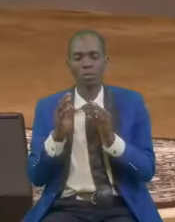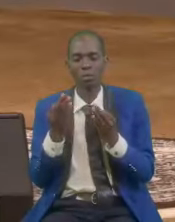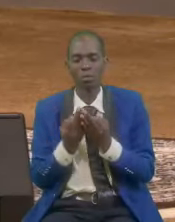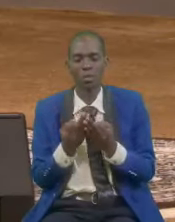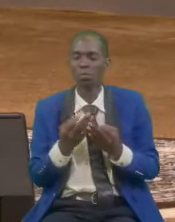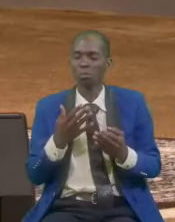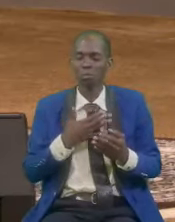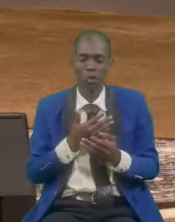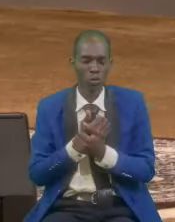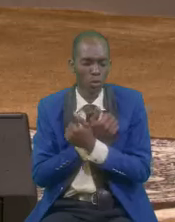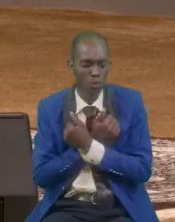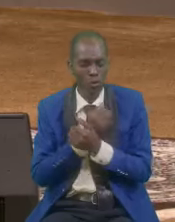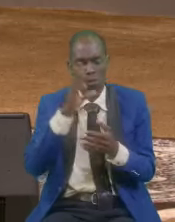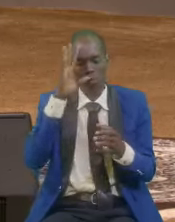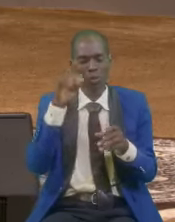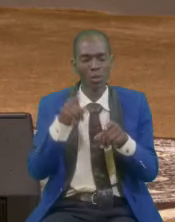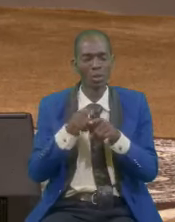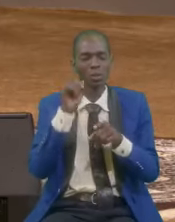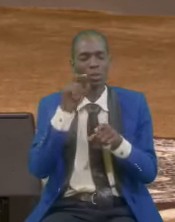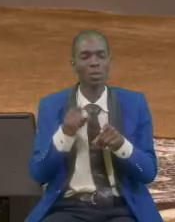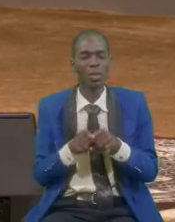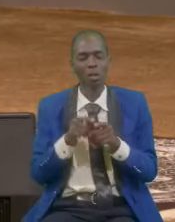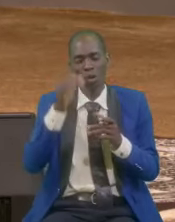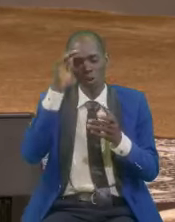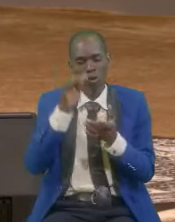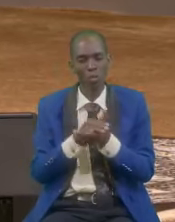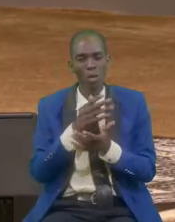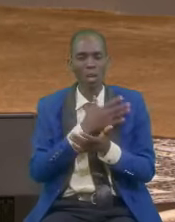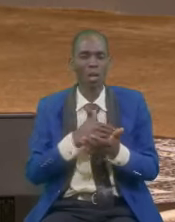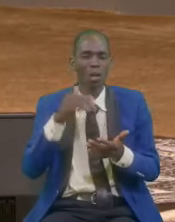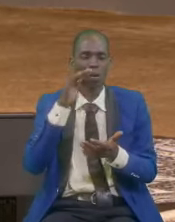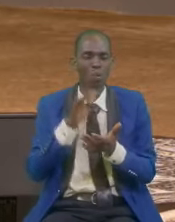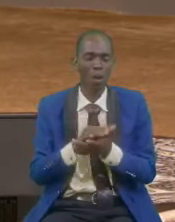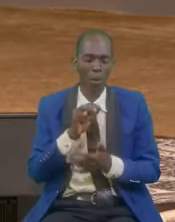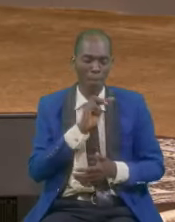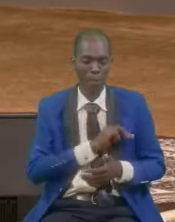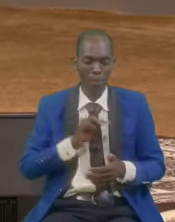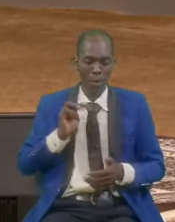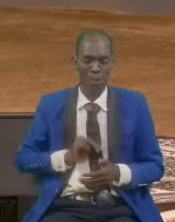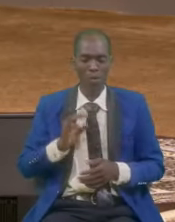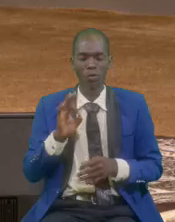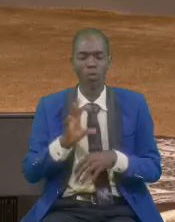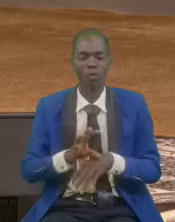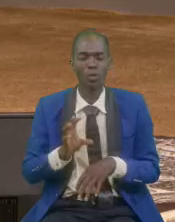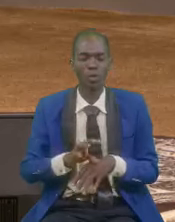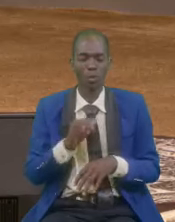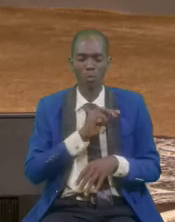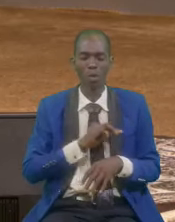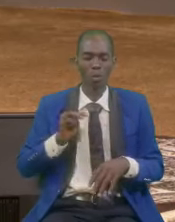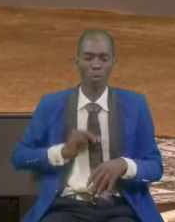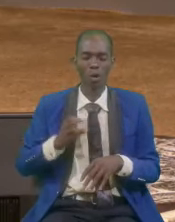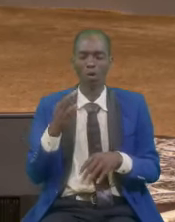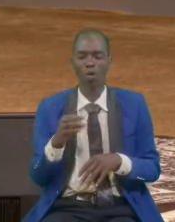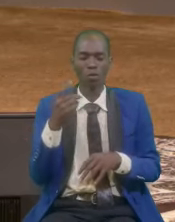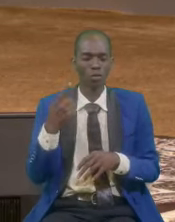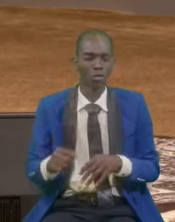beloved brethren, husbands and wives, members of the church, and members of society, let